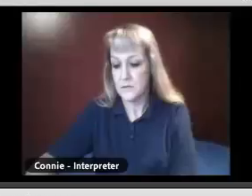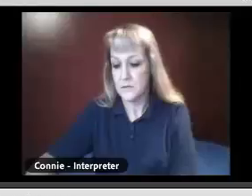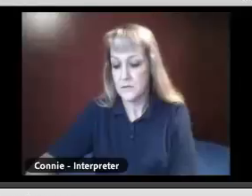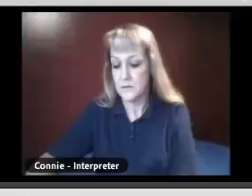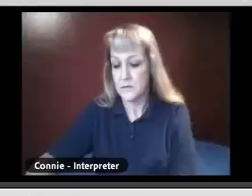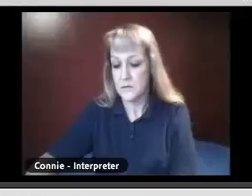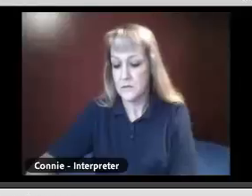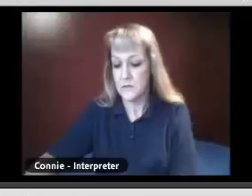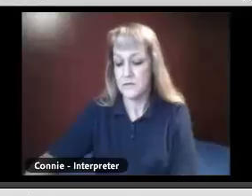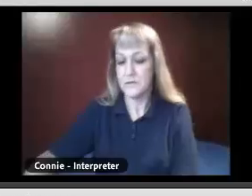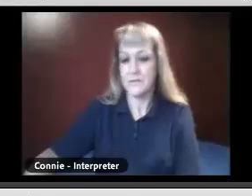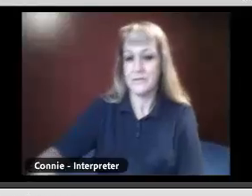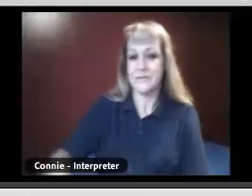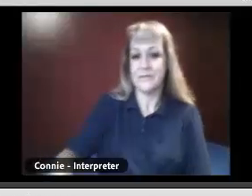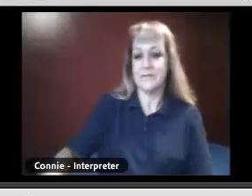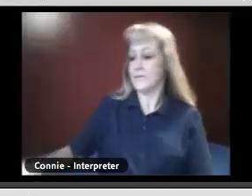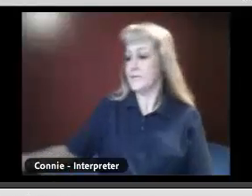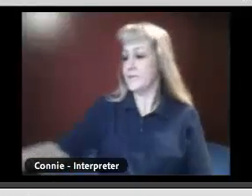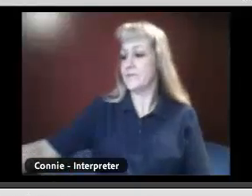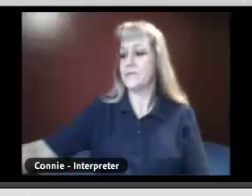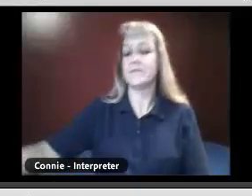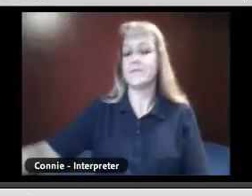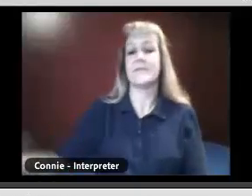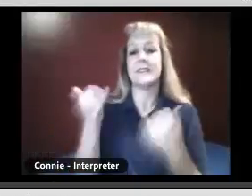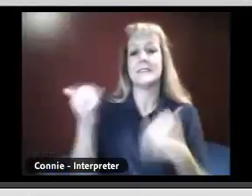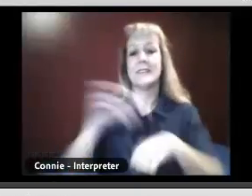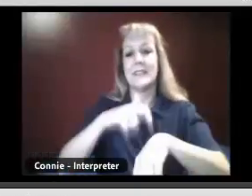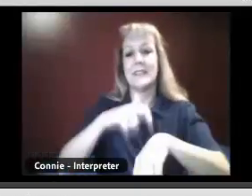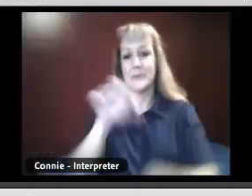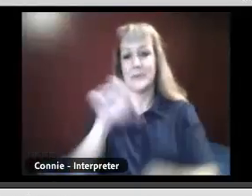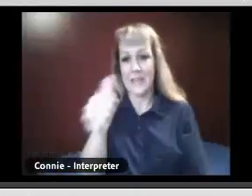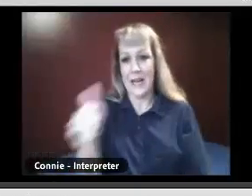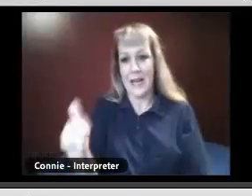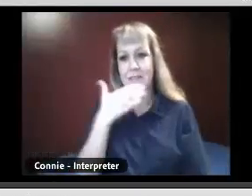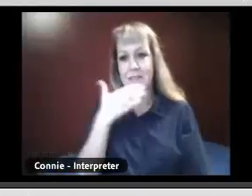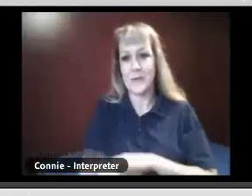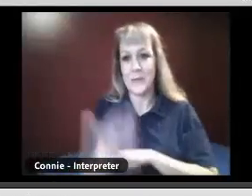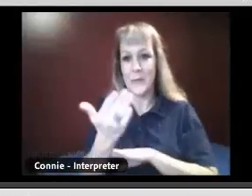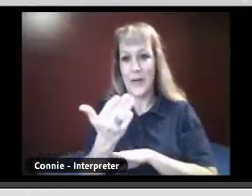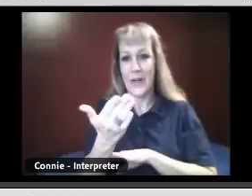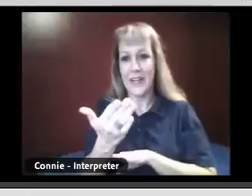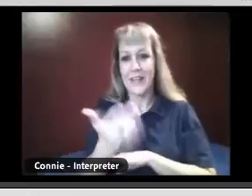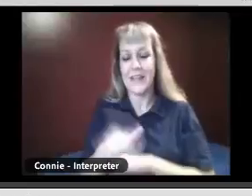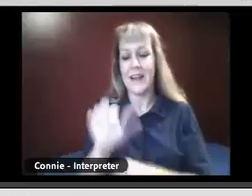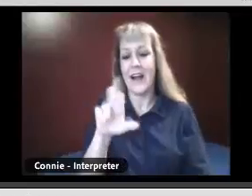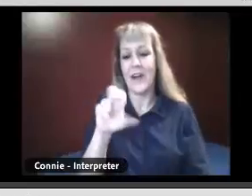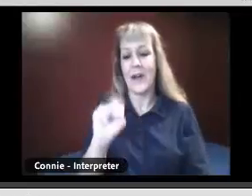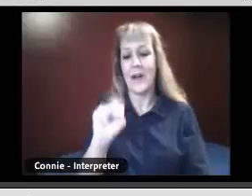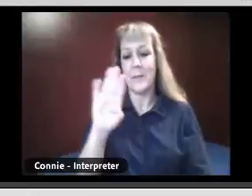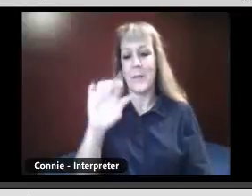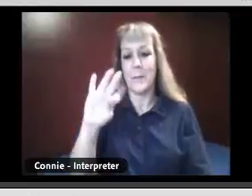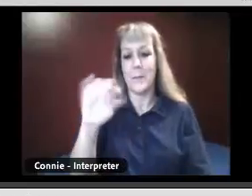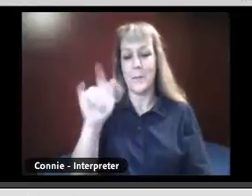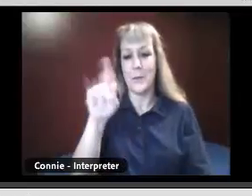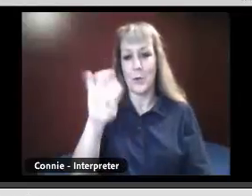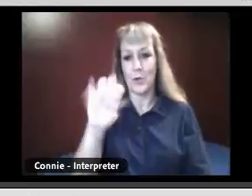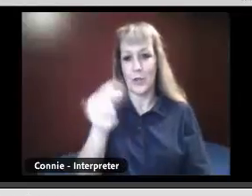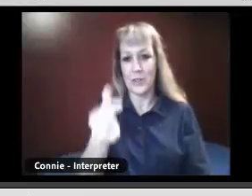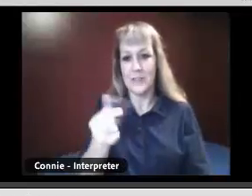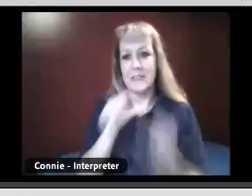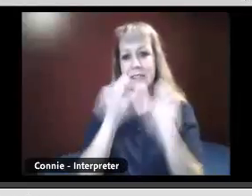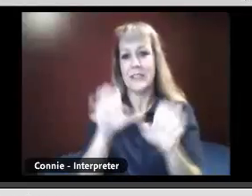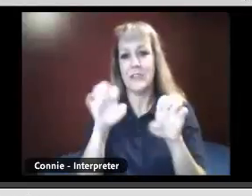All right, everyone. It is now 10 o'clock. Good morning. I am Aaron Blumberg, Swiftland's Continuing Education